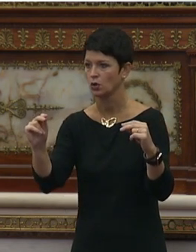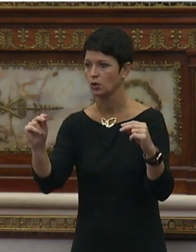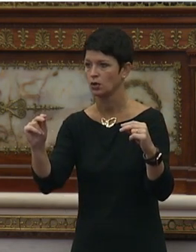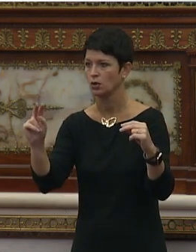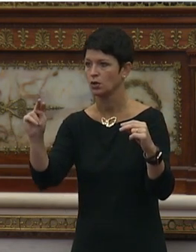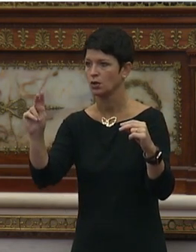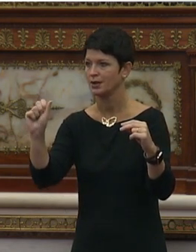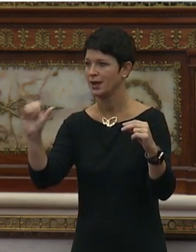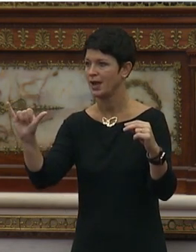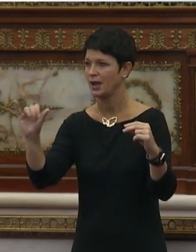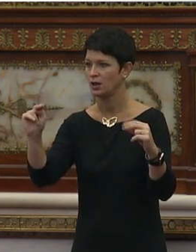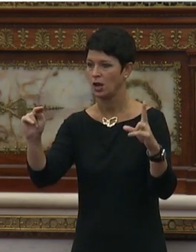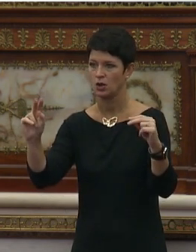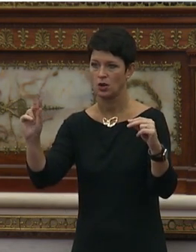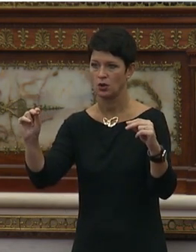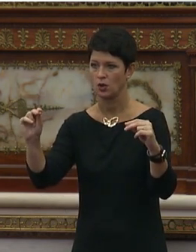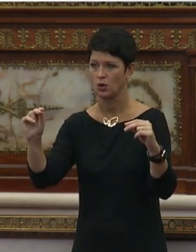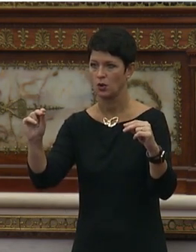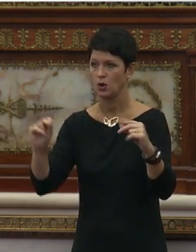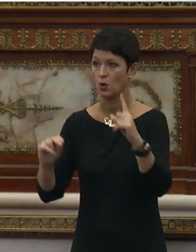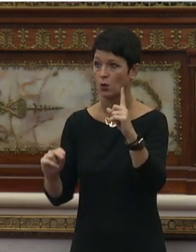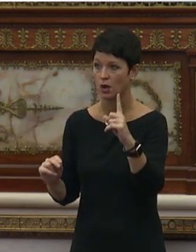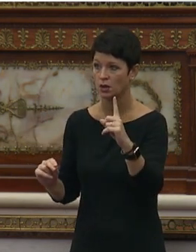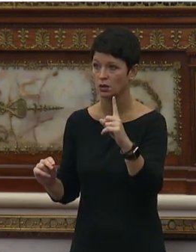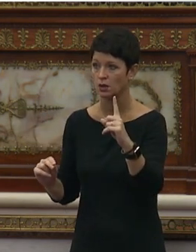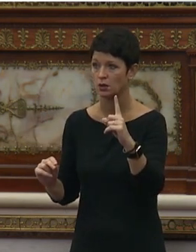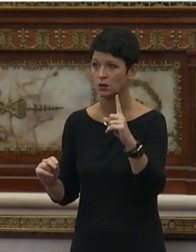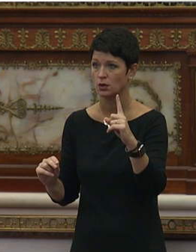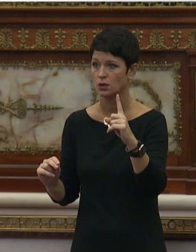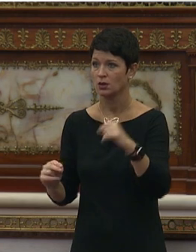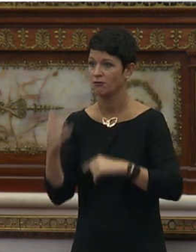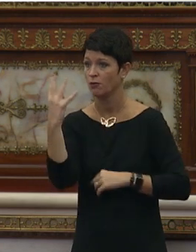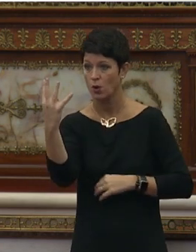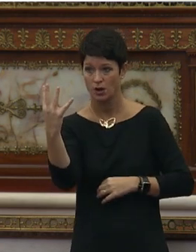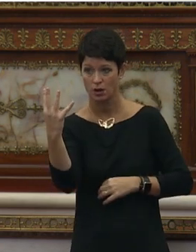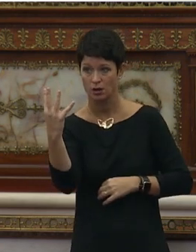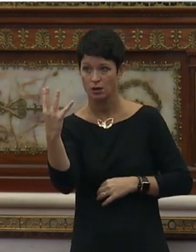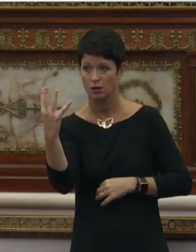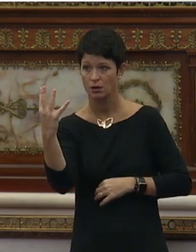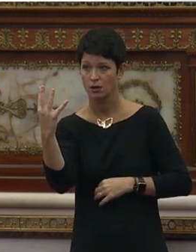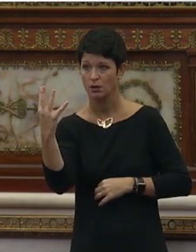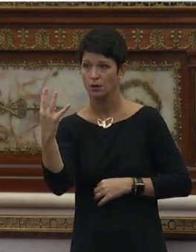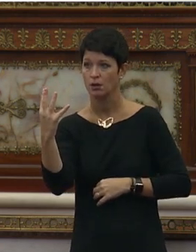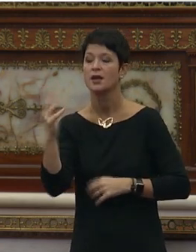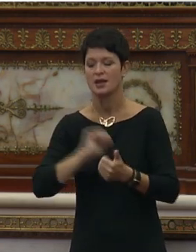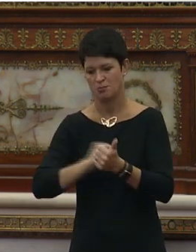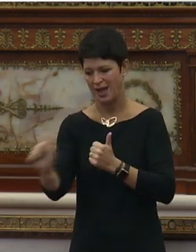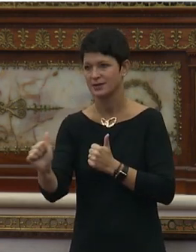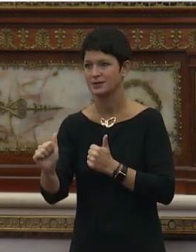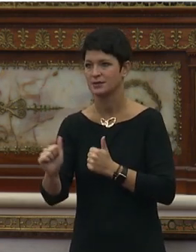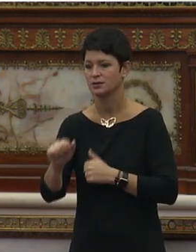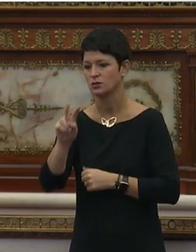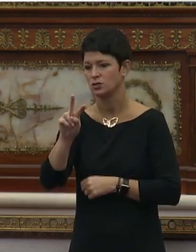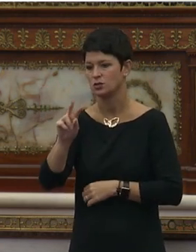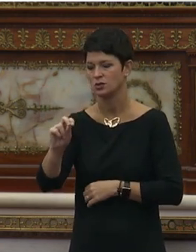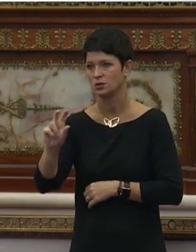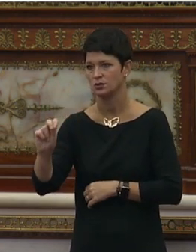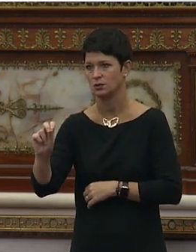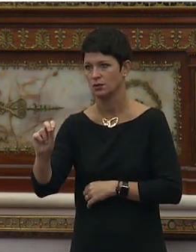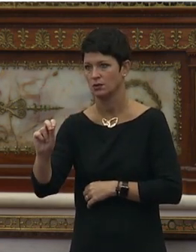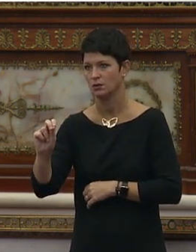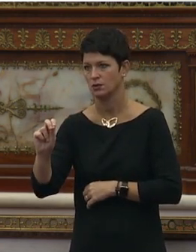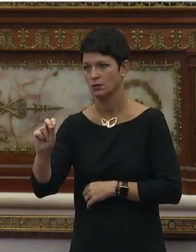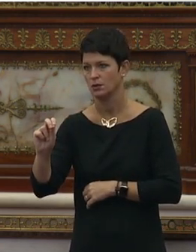Nay. One. Four. All right. No. Motion carries. Bill Number